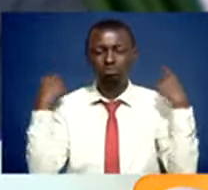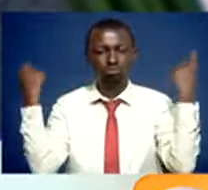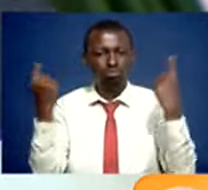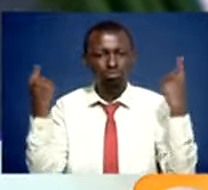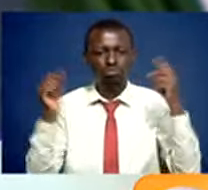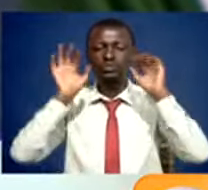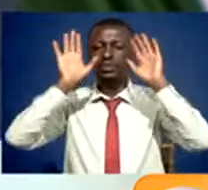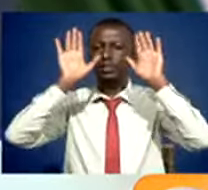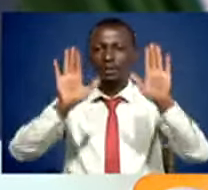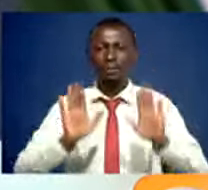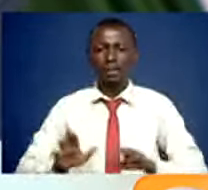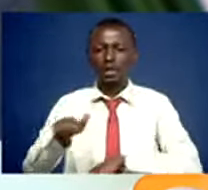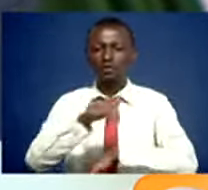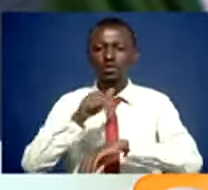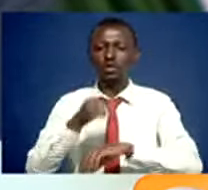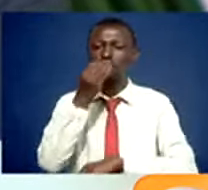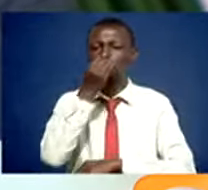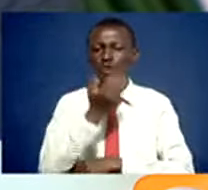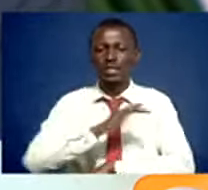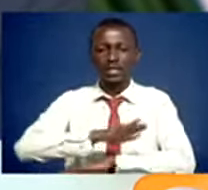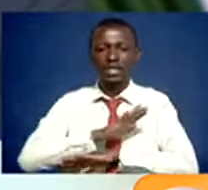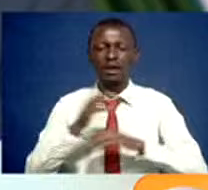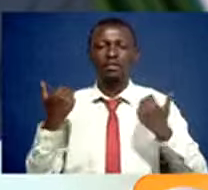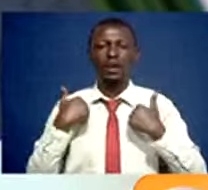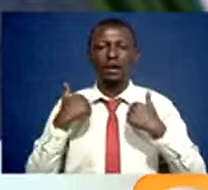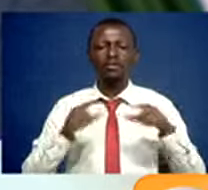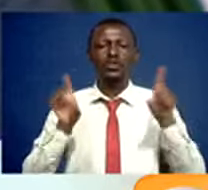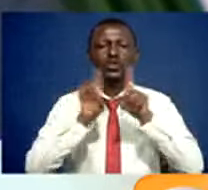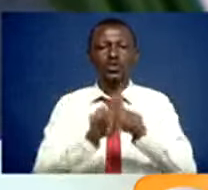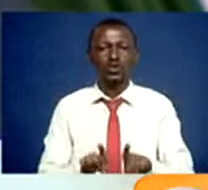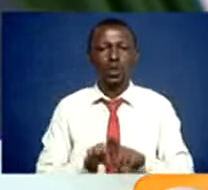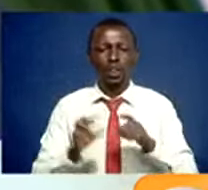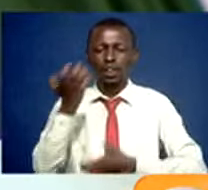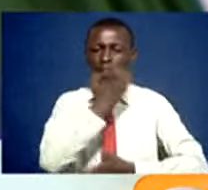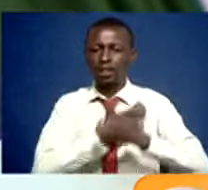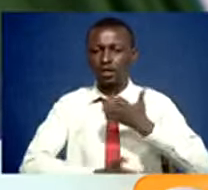the nation's food security and economy.